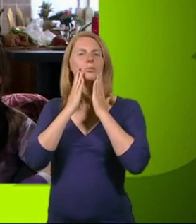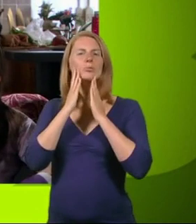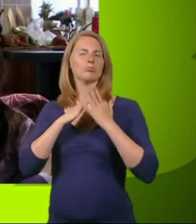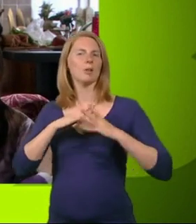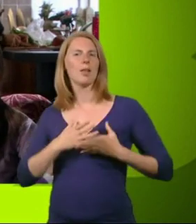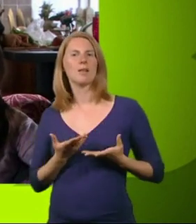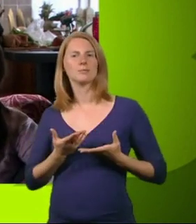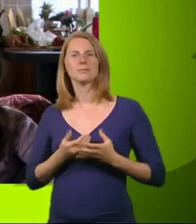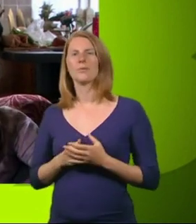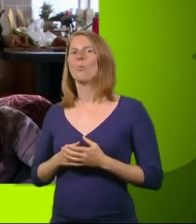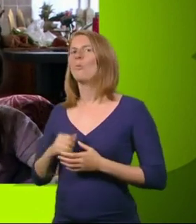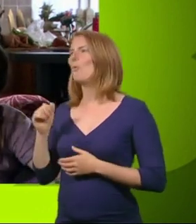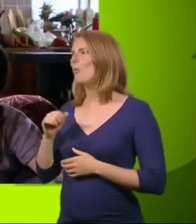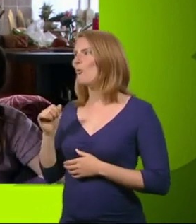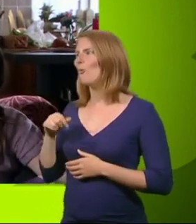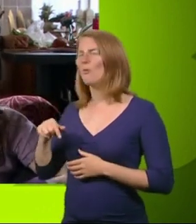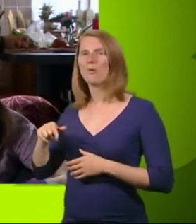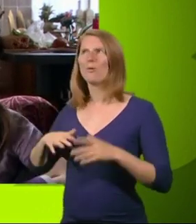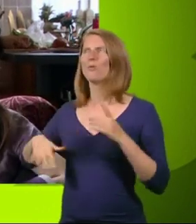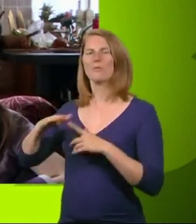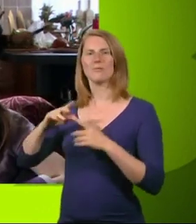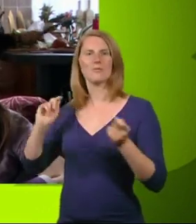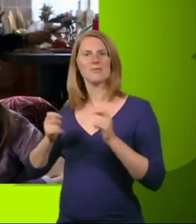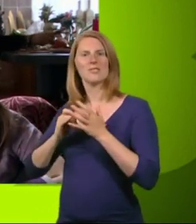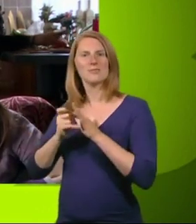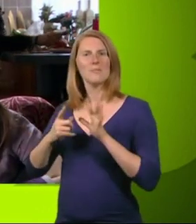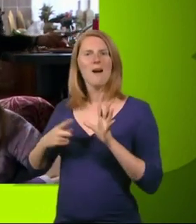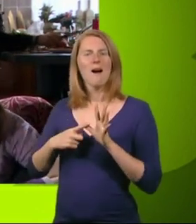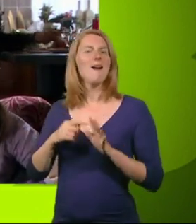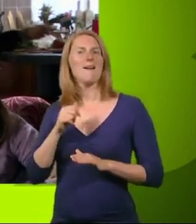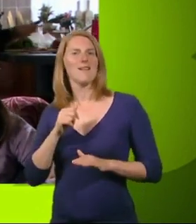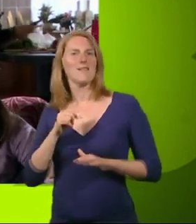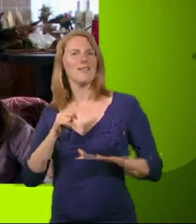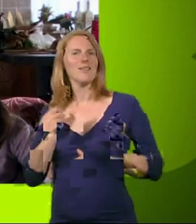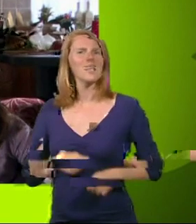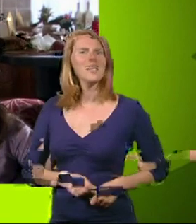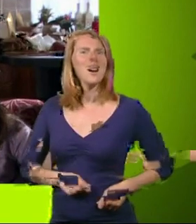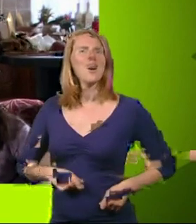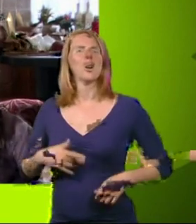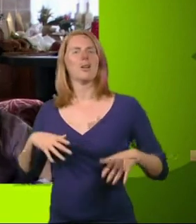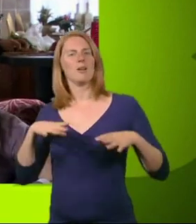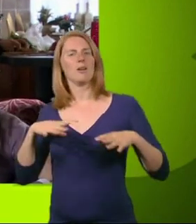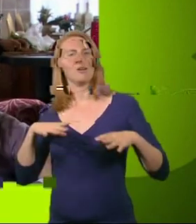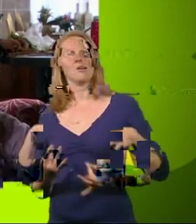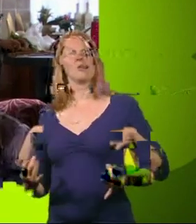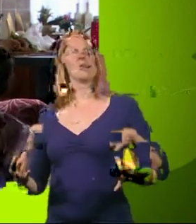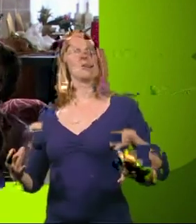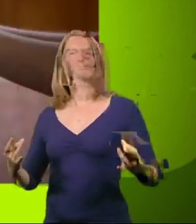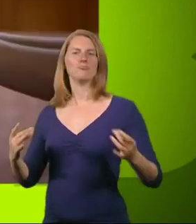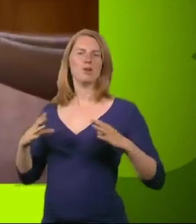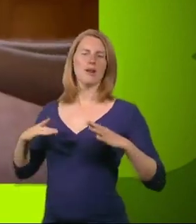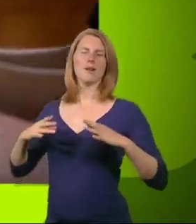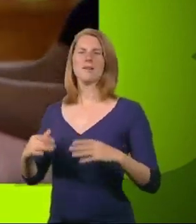We could turn the whole flat into a spa. Yeah, we could walk around with dressing gowns and towels on our heads. And be calm and blissful.